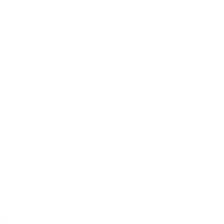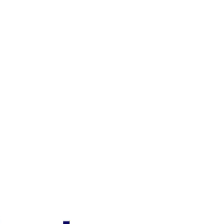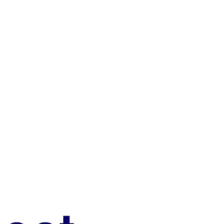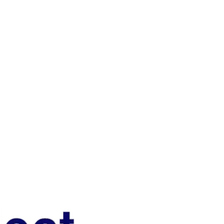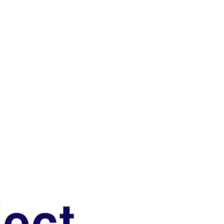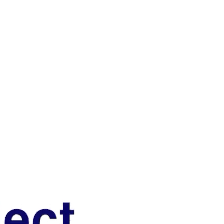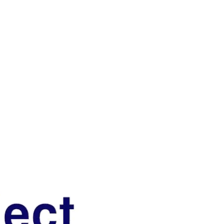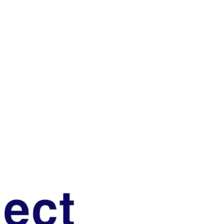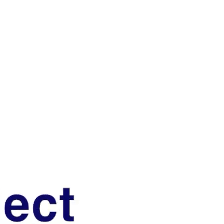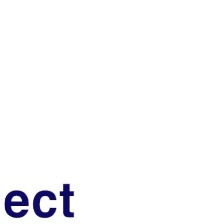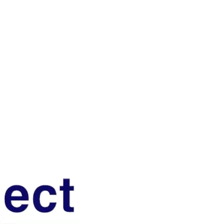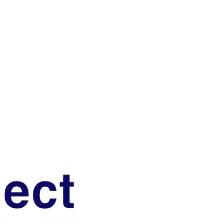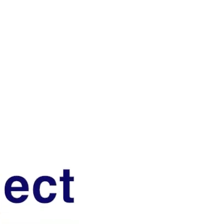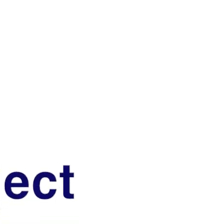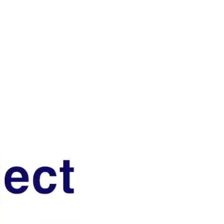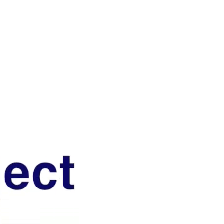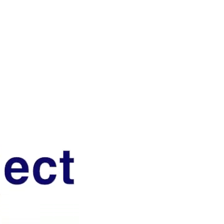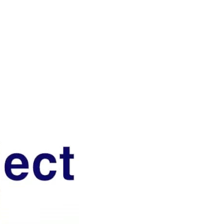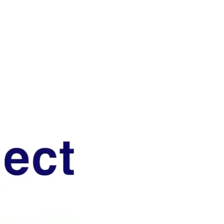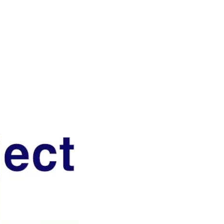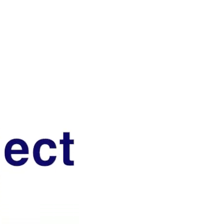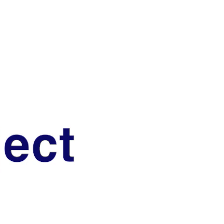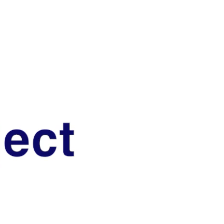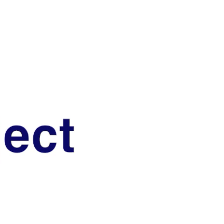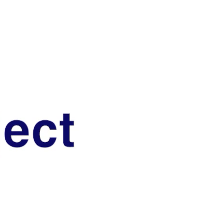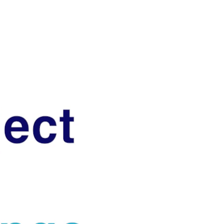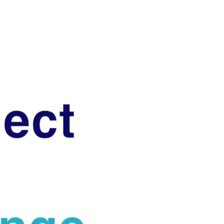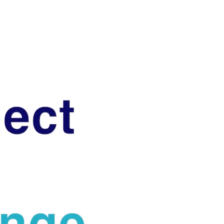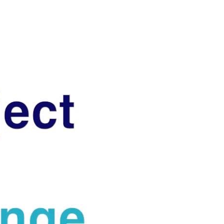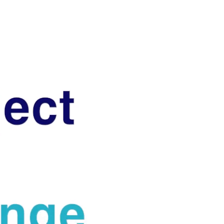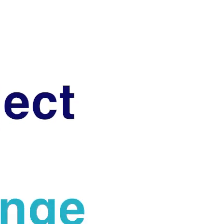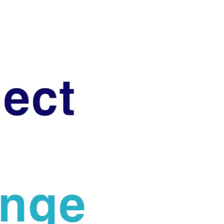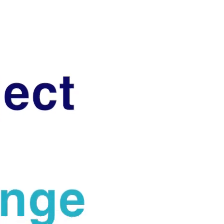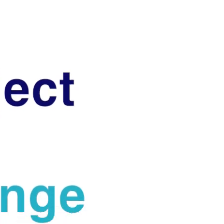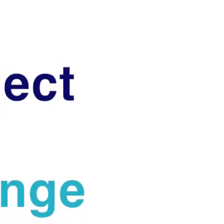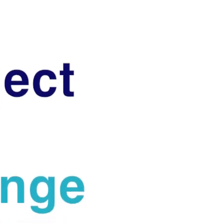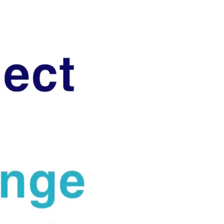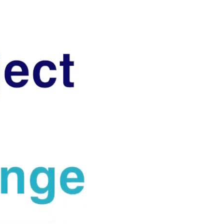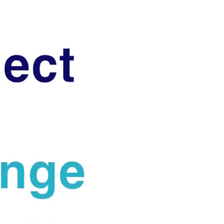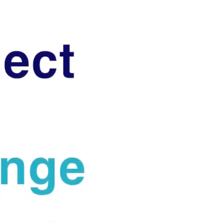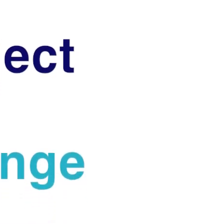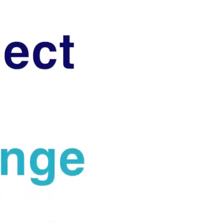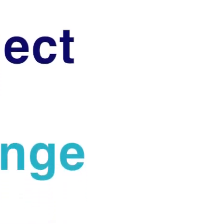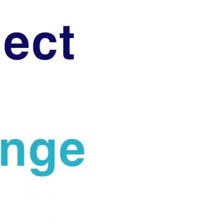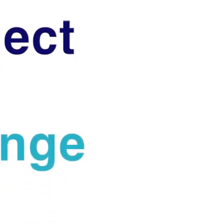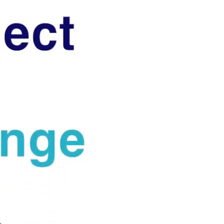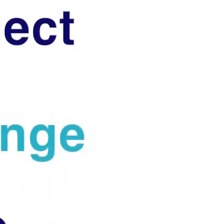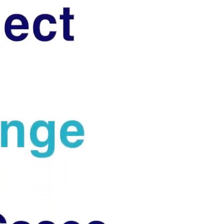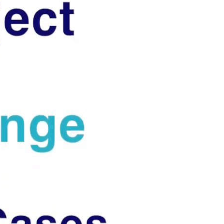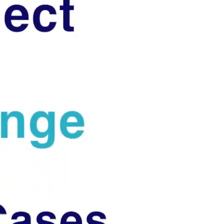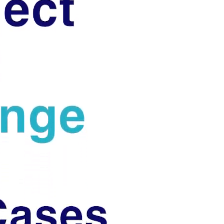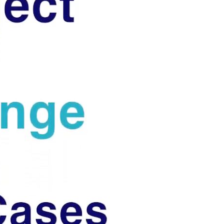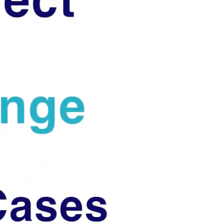Over a white background, dark blue lettering appears. Collective Impact Project, making room for change.